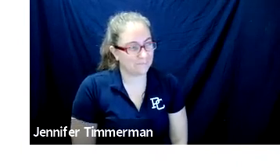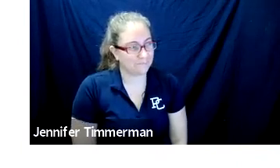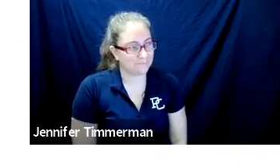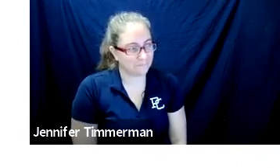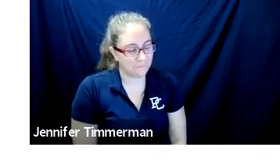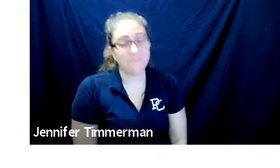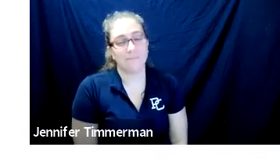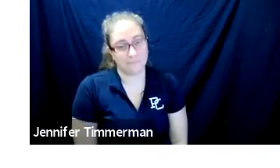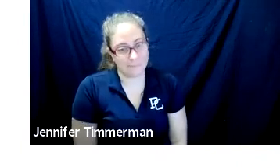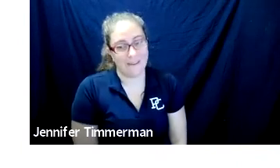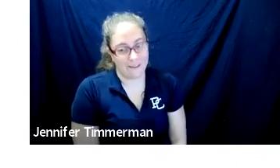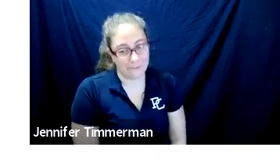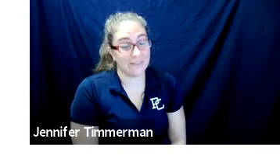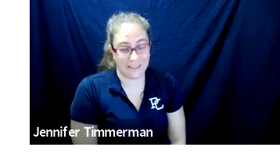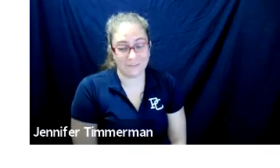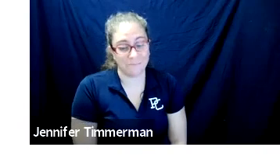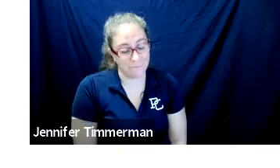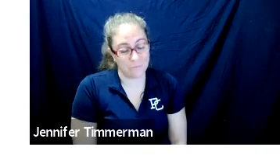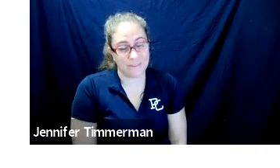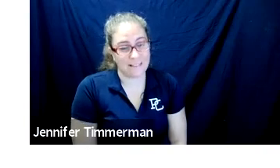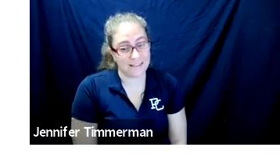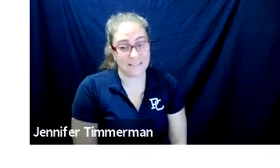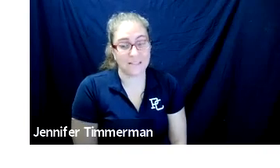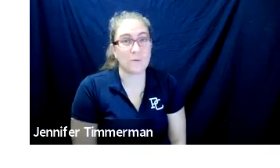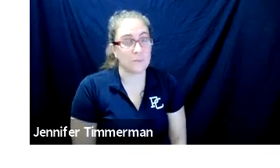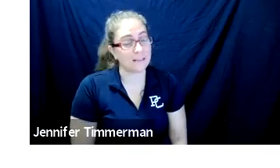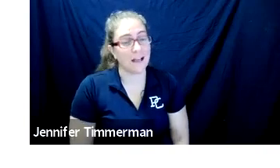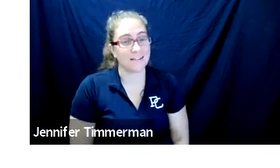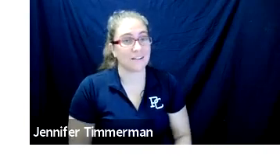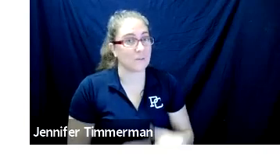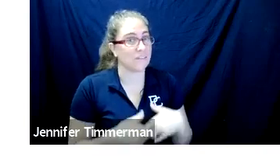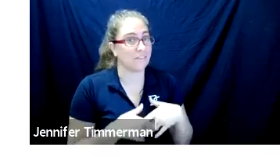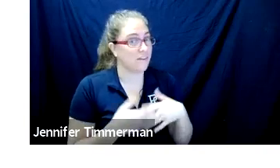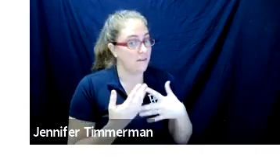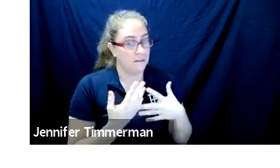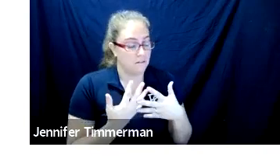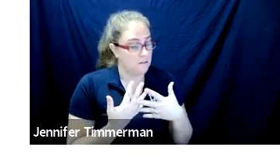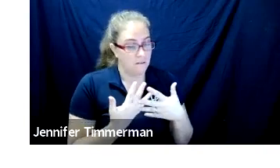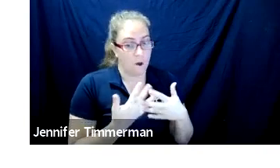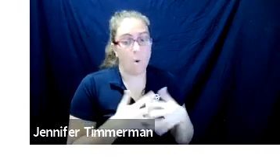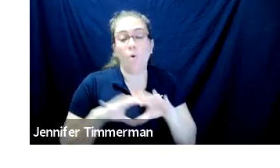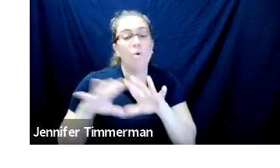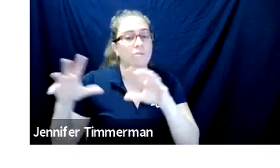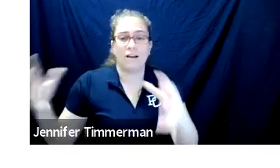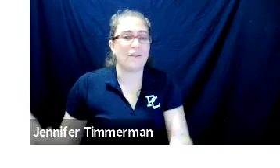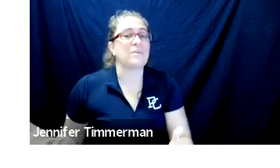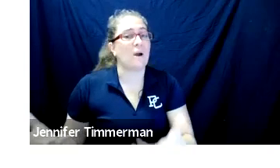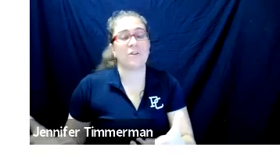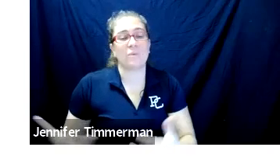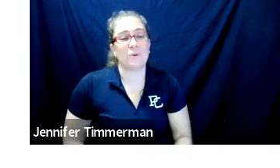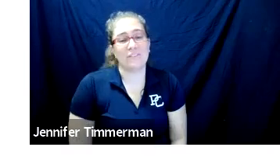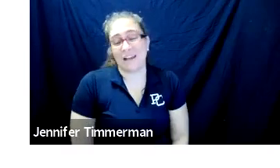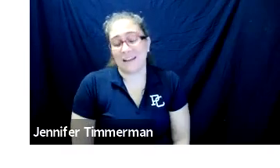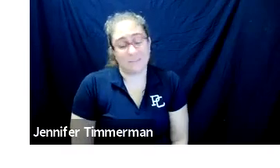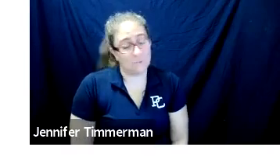skill. I'm really glad it's put me in contact with a whole other part